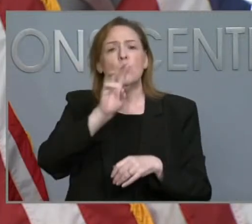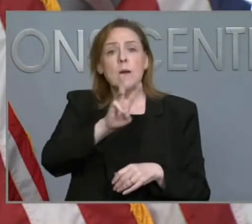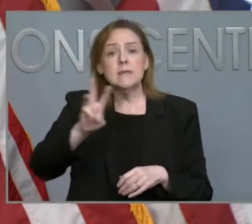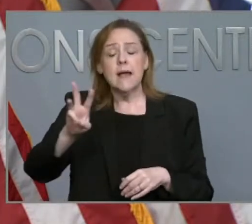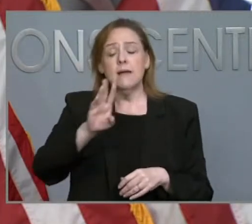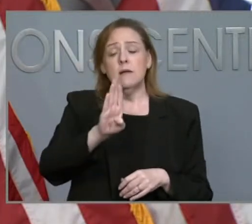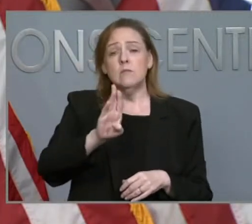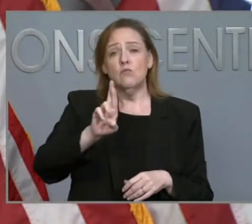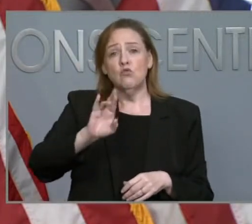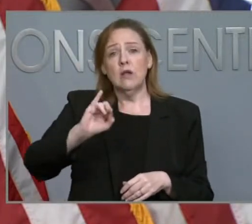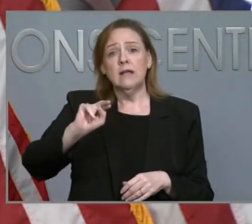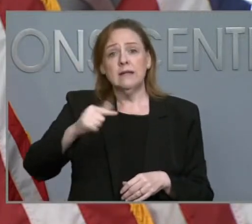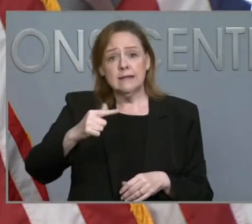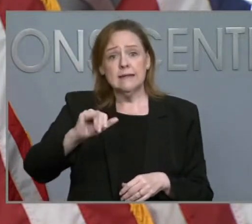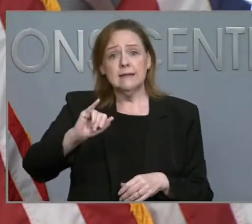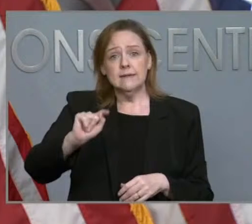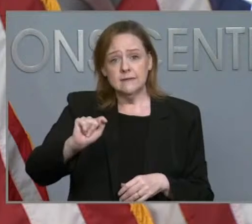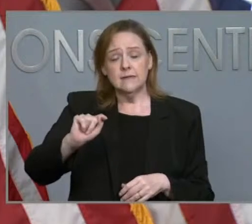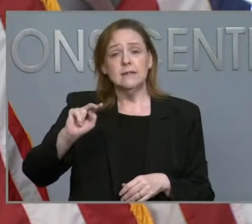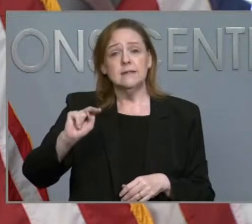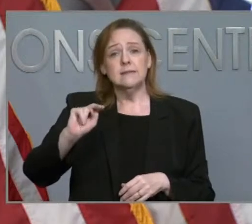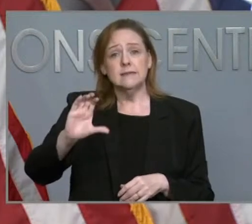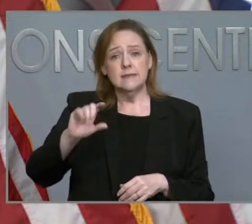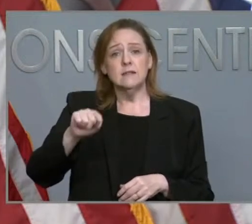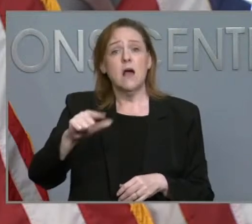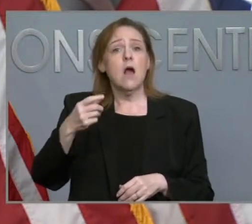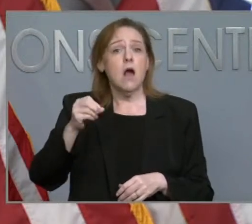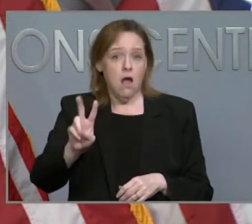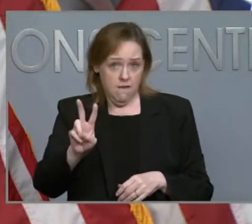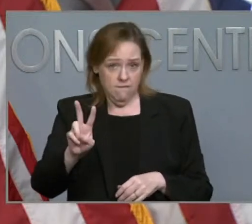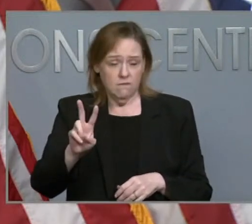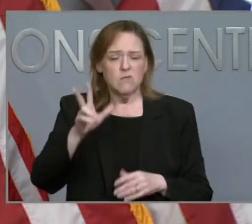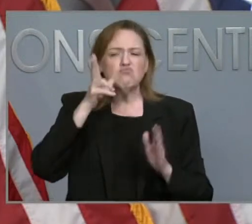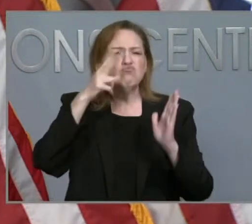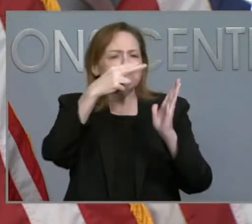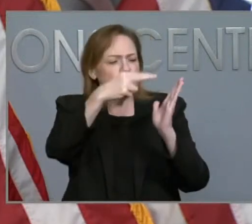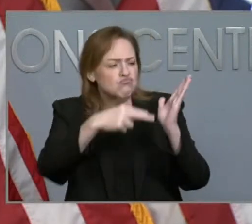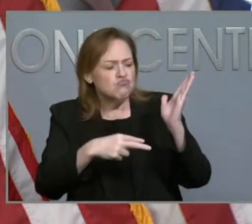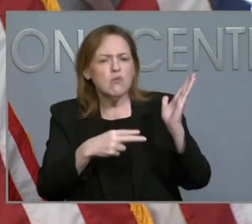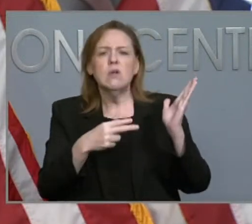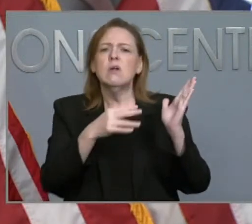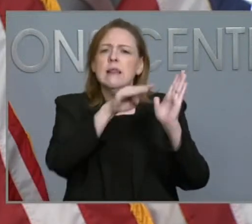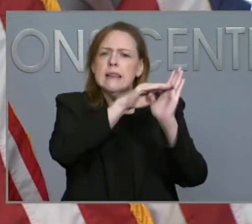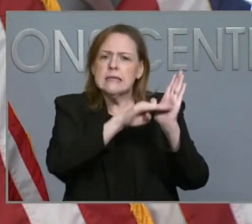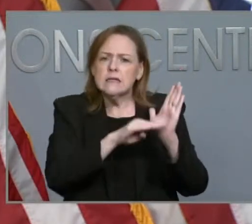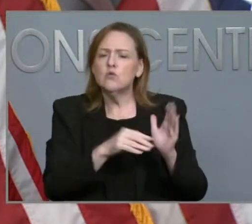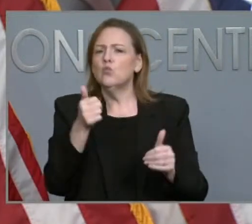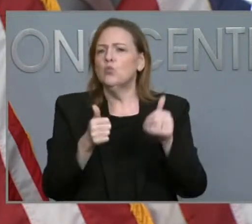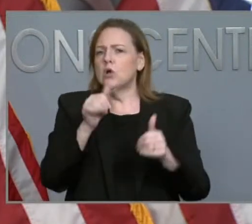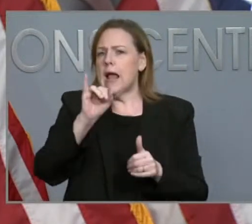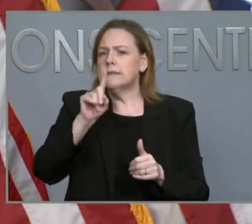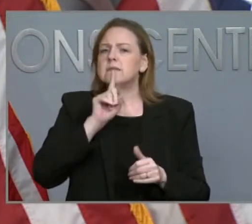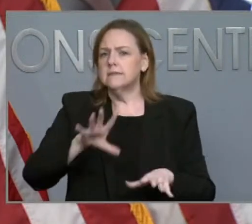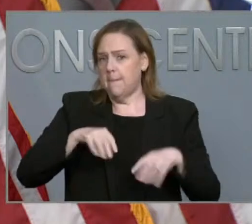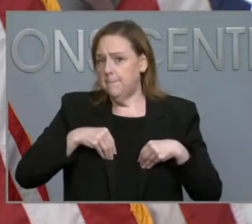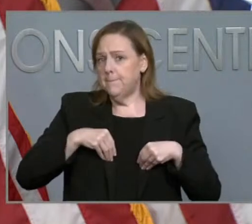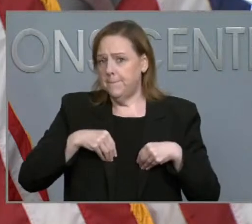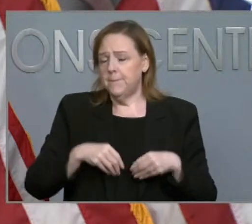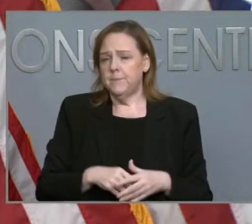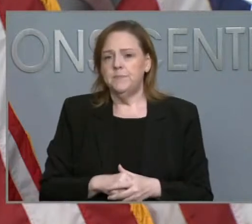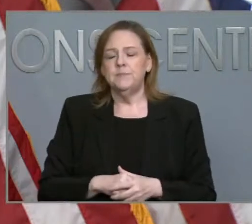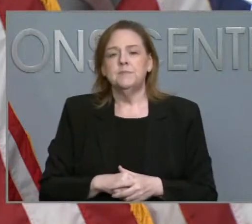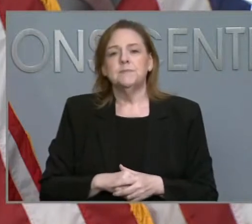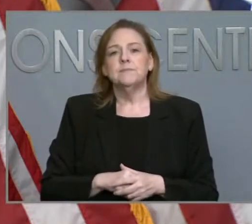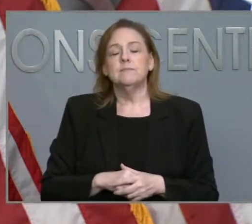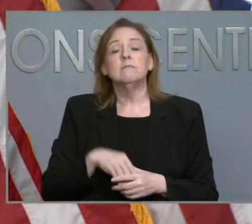bringitnc.gov for more information about the photo ID requirement and a full list of acceptable IDs. We also